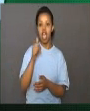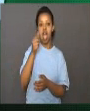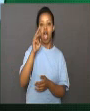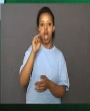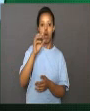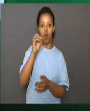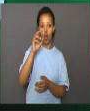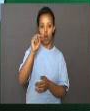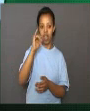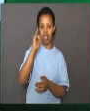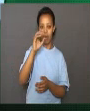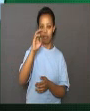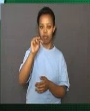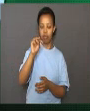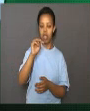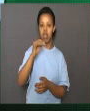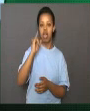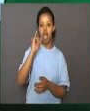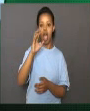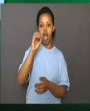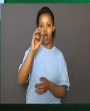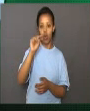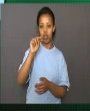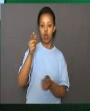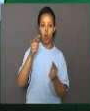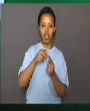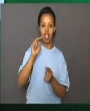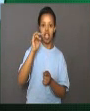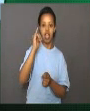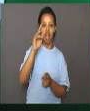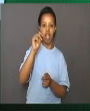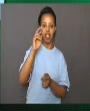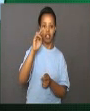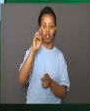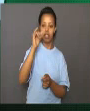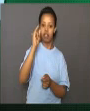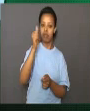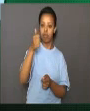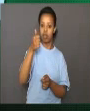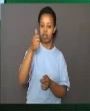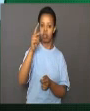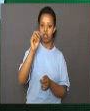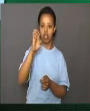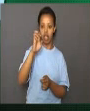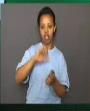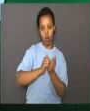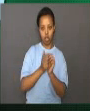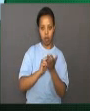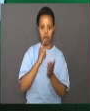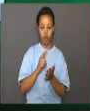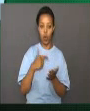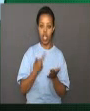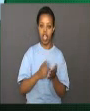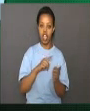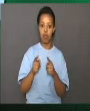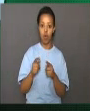ions, which can be converted into nitrates. Nitrifying bacteria are